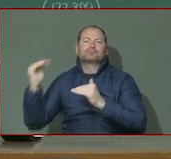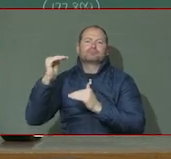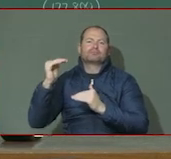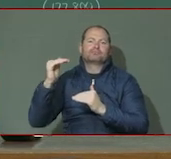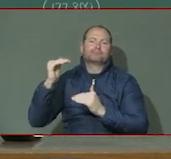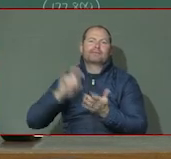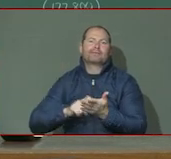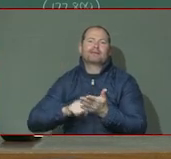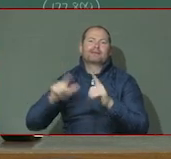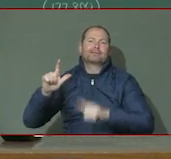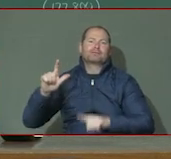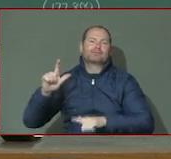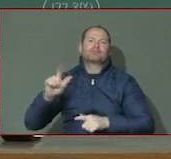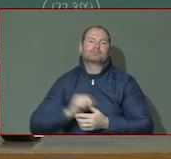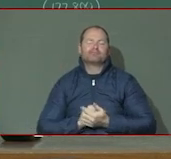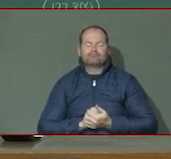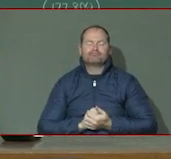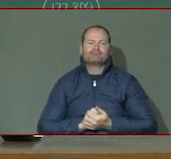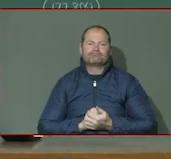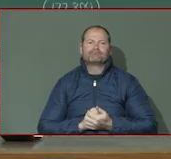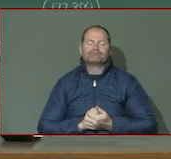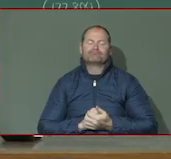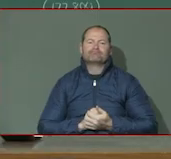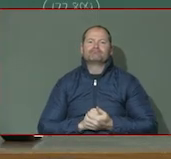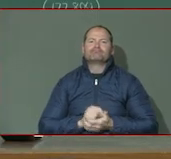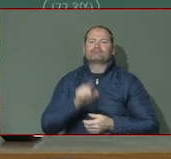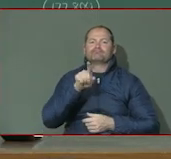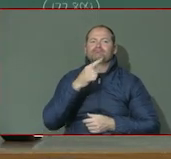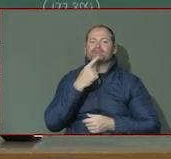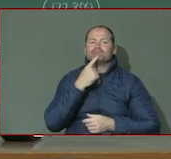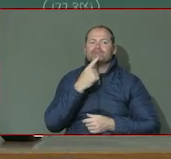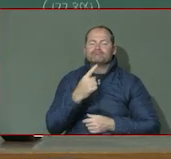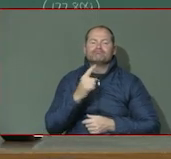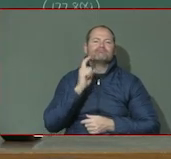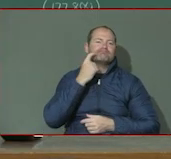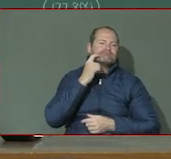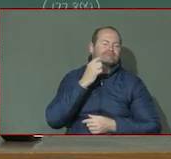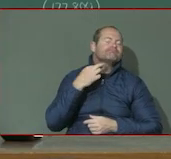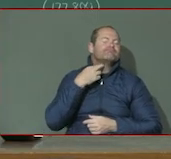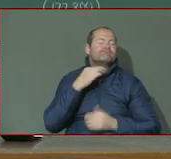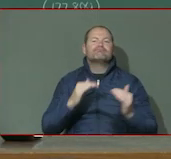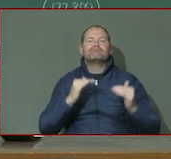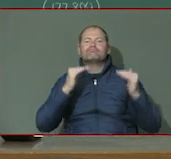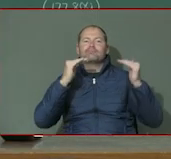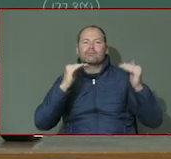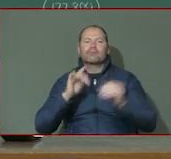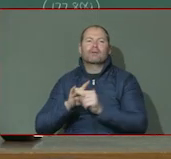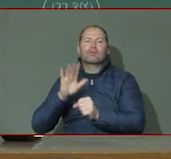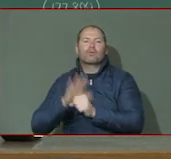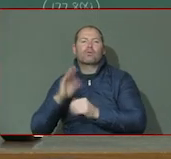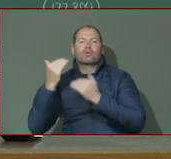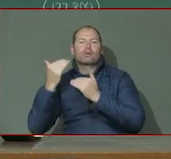right. So you can just say Candy Limited has a high risk and Cola is